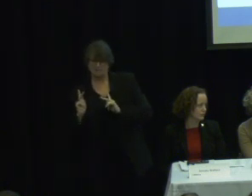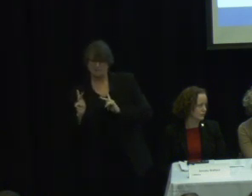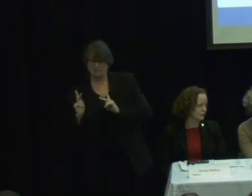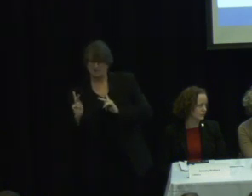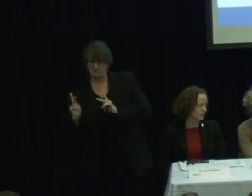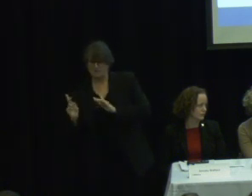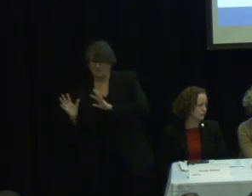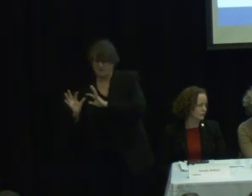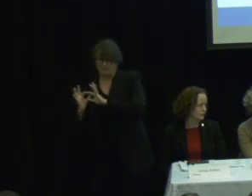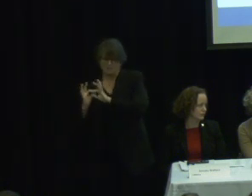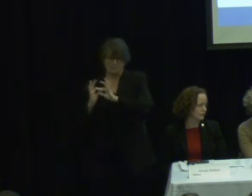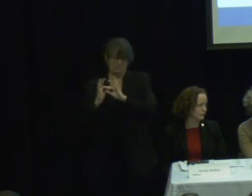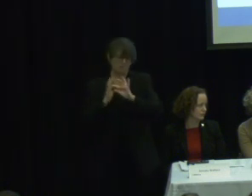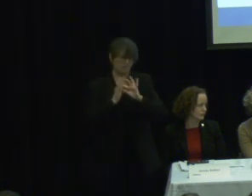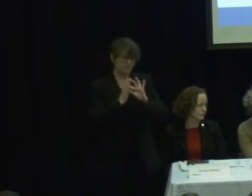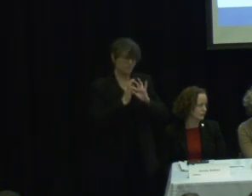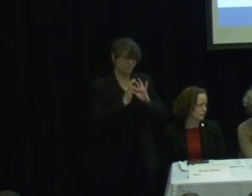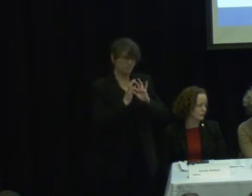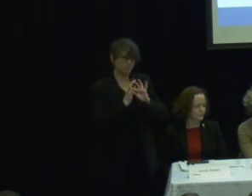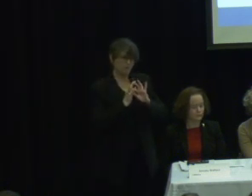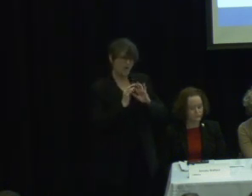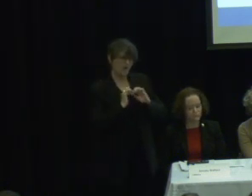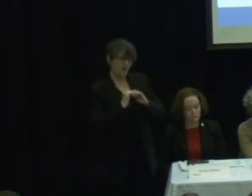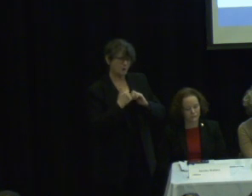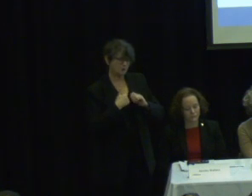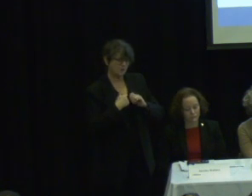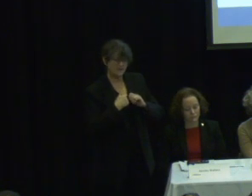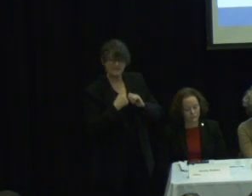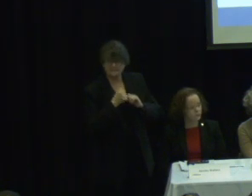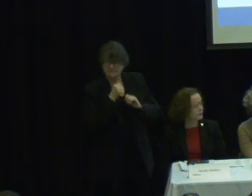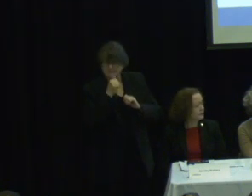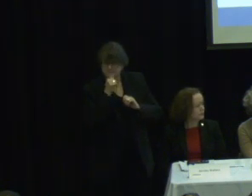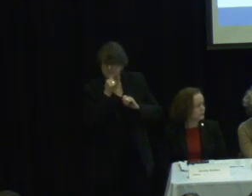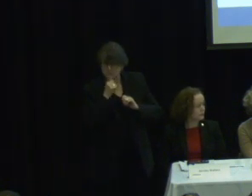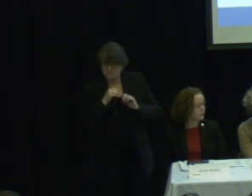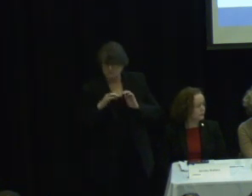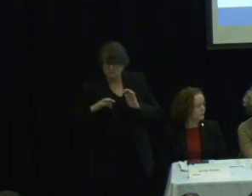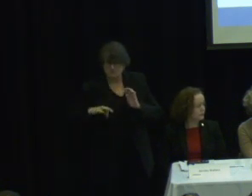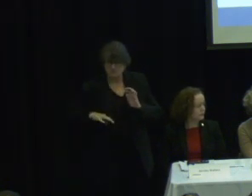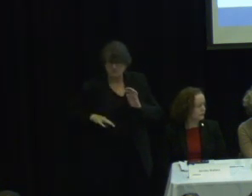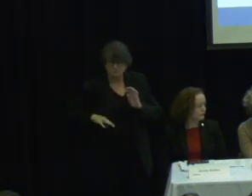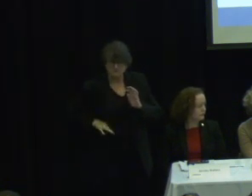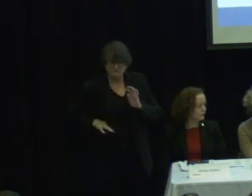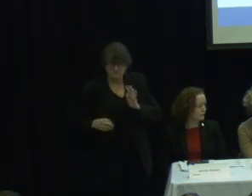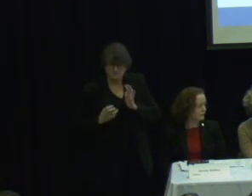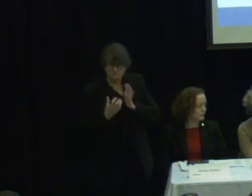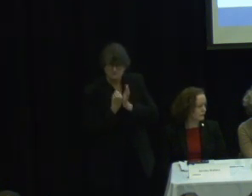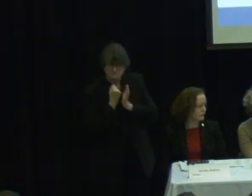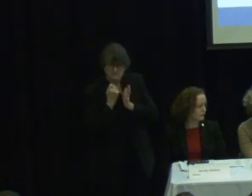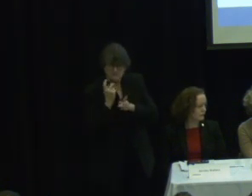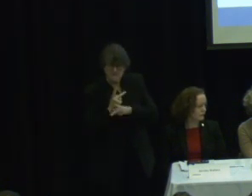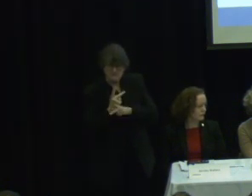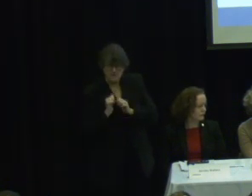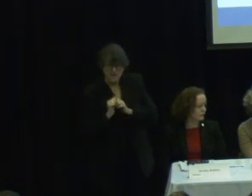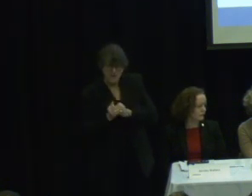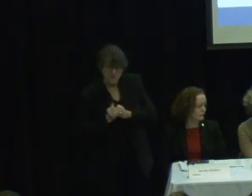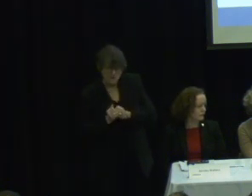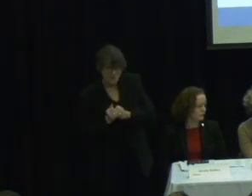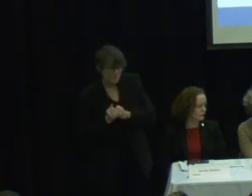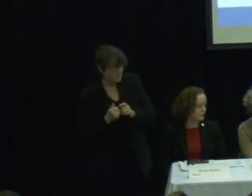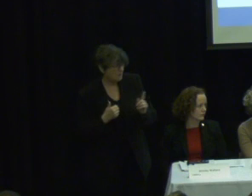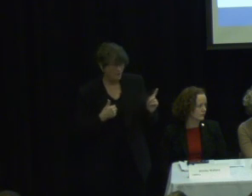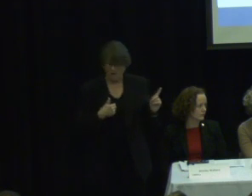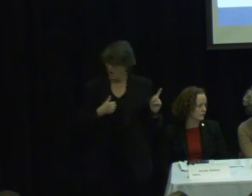desire to maintain our secret little privileges? This is tough intellectual work. And quite frankly, I would never have embarked